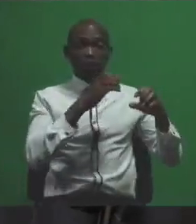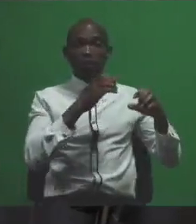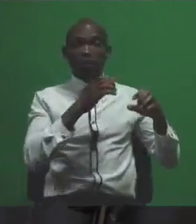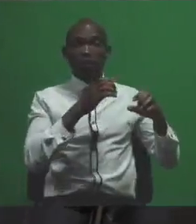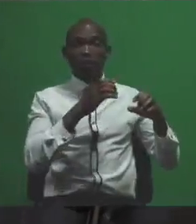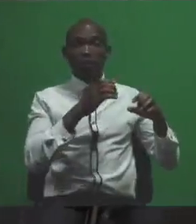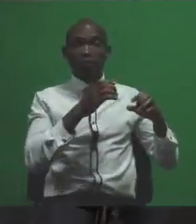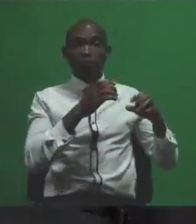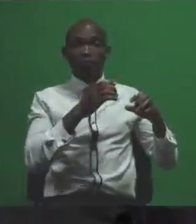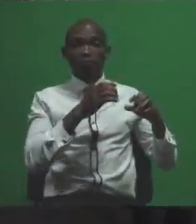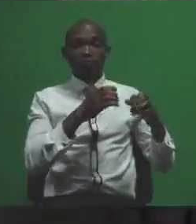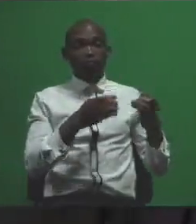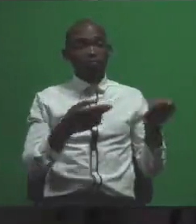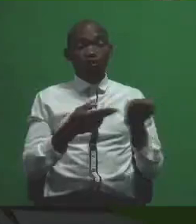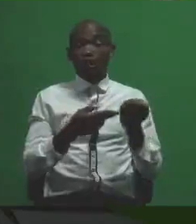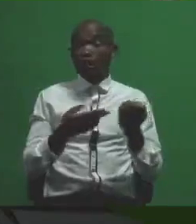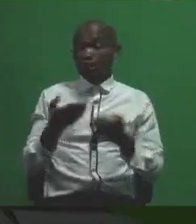safety.